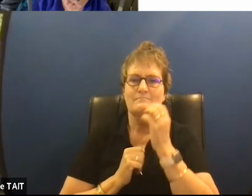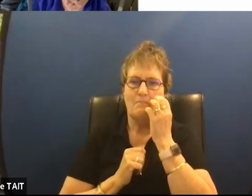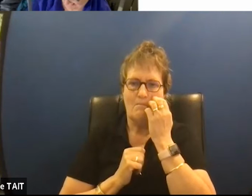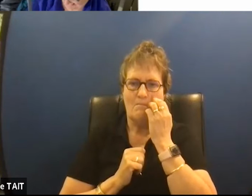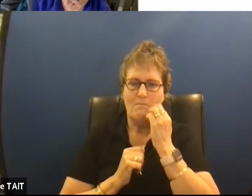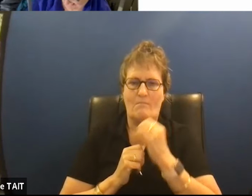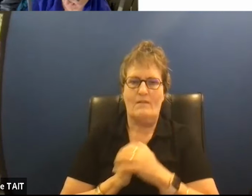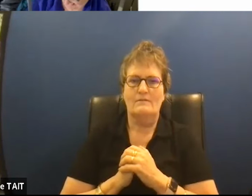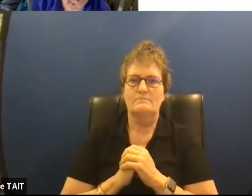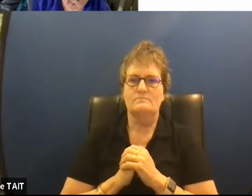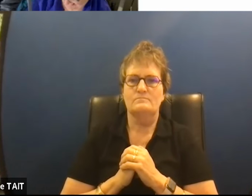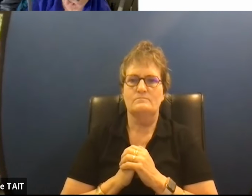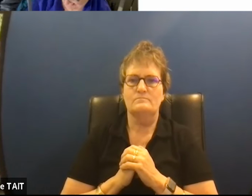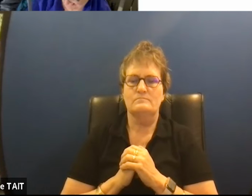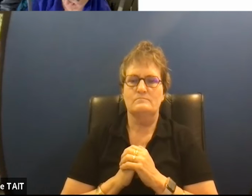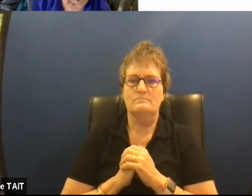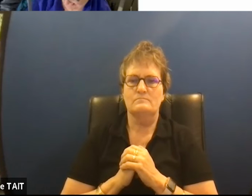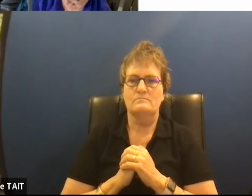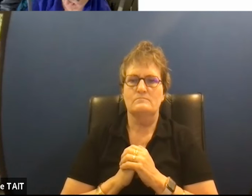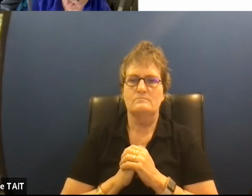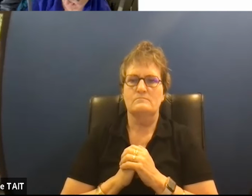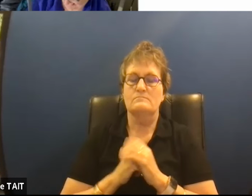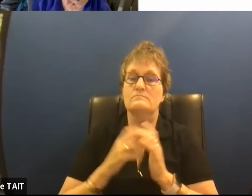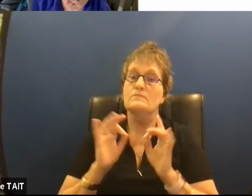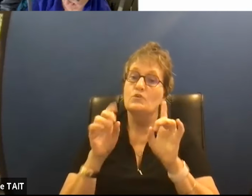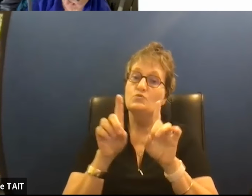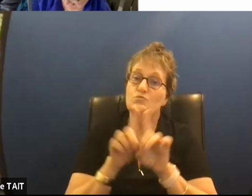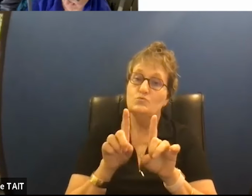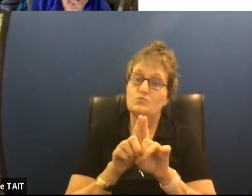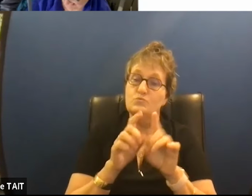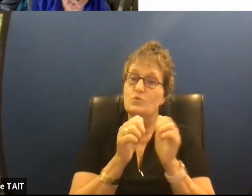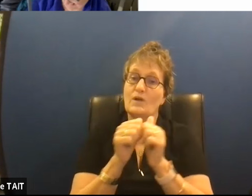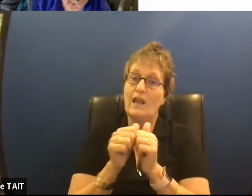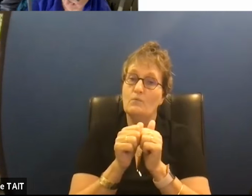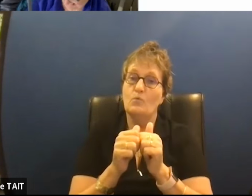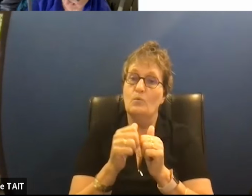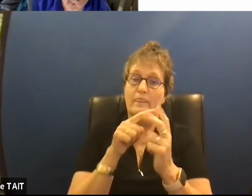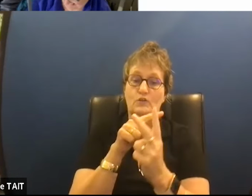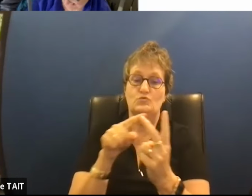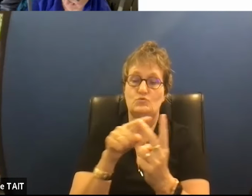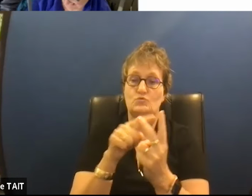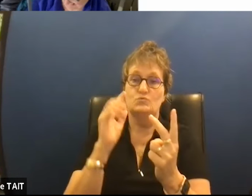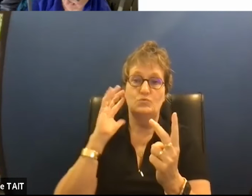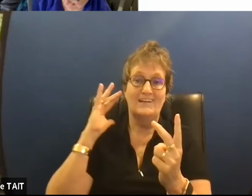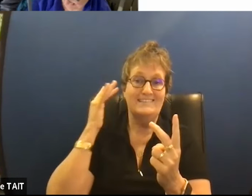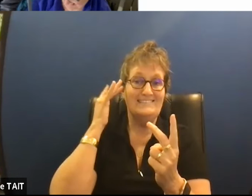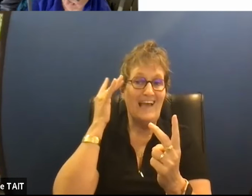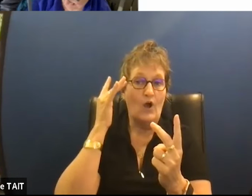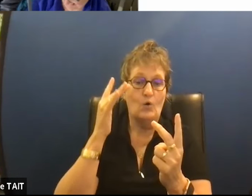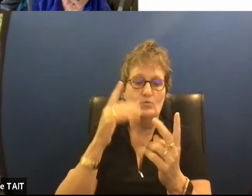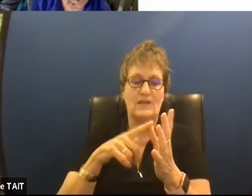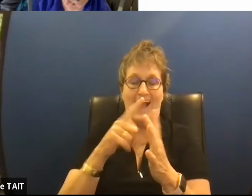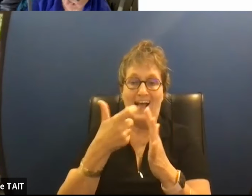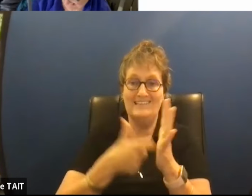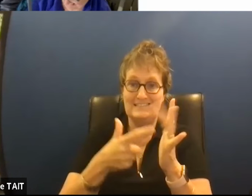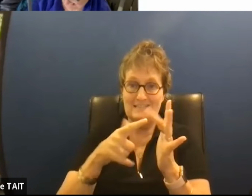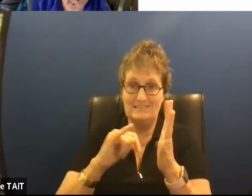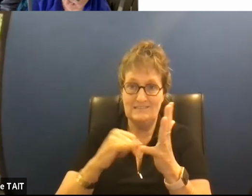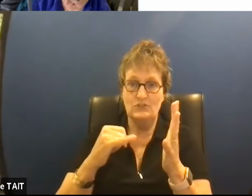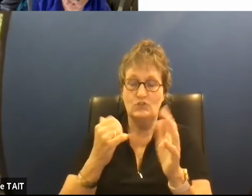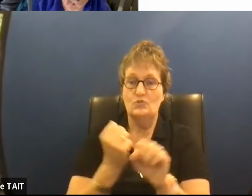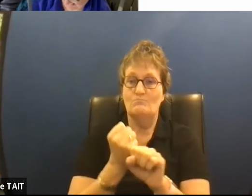and Teresa Serevi. And we also collaborated with two sound artists, Luke Killen and Ant Bannister, who created the